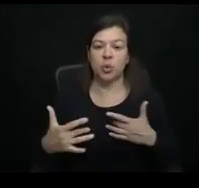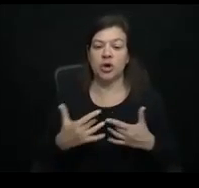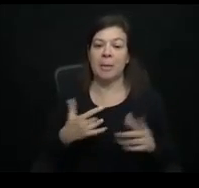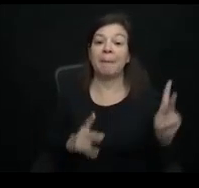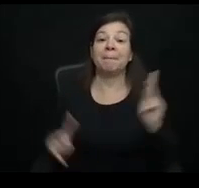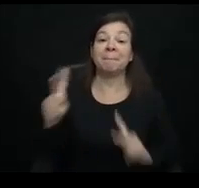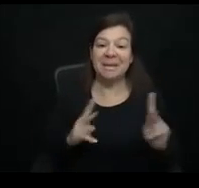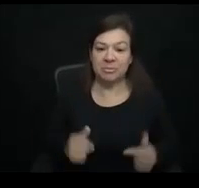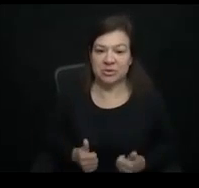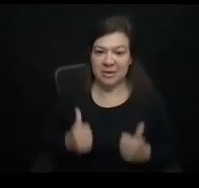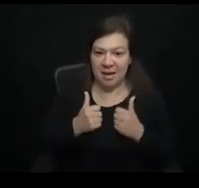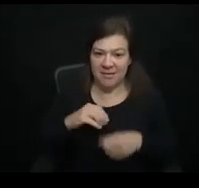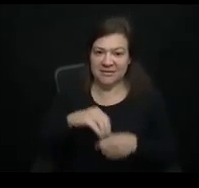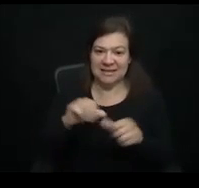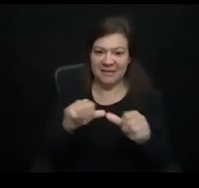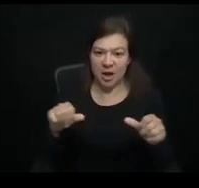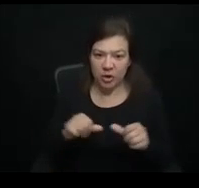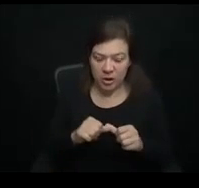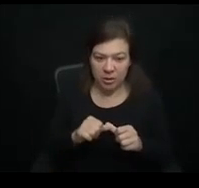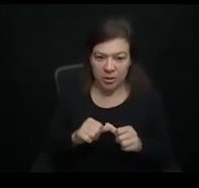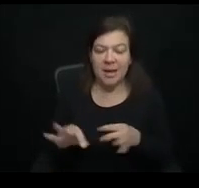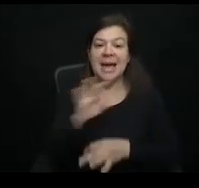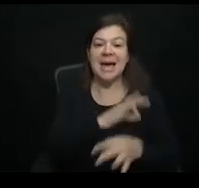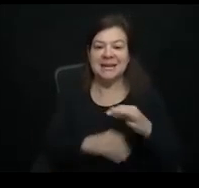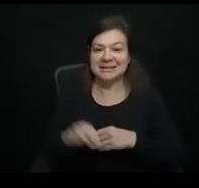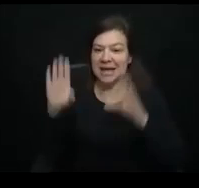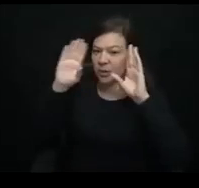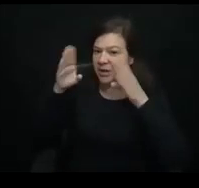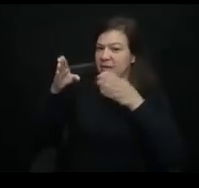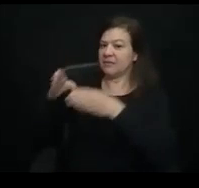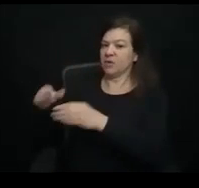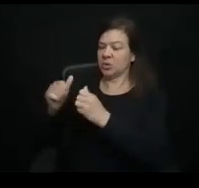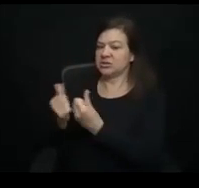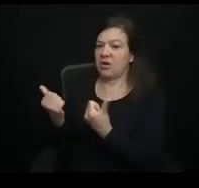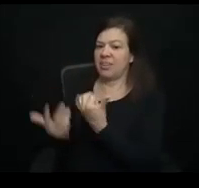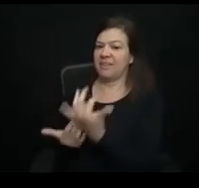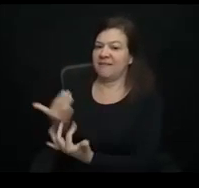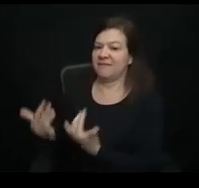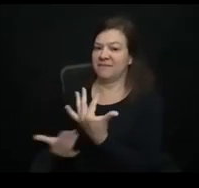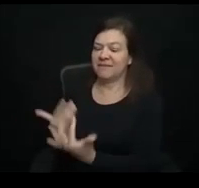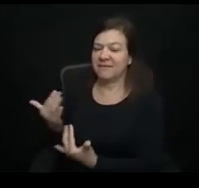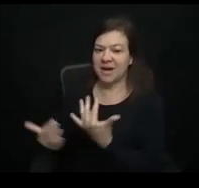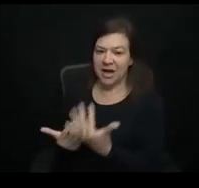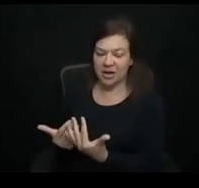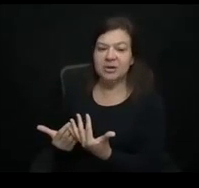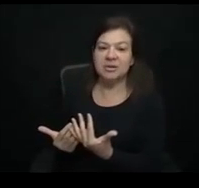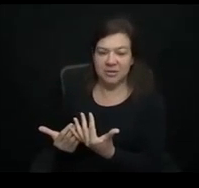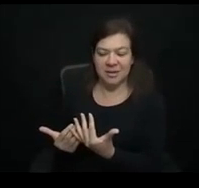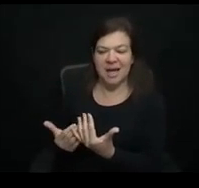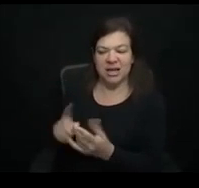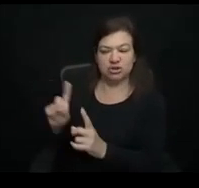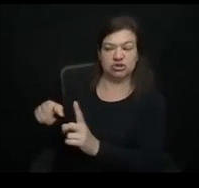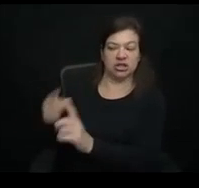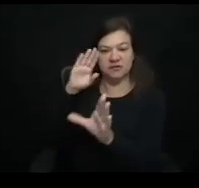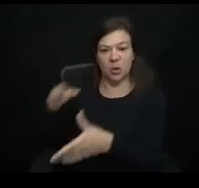those areas, or we have to concentrate on different topics. We are allowed really to concentrate at the topic at hand of